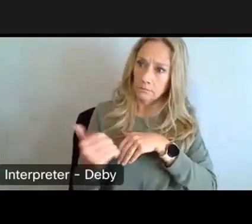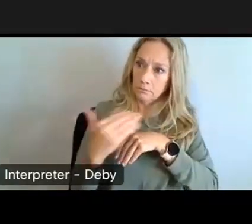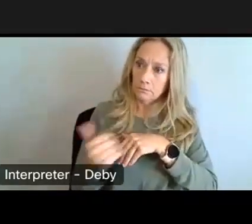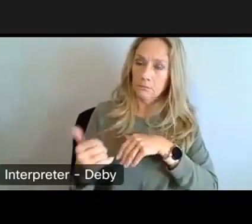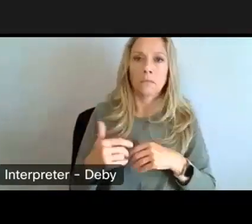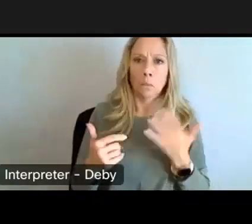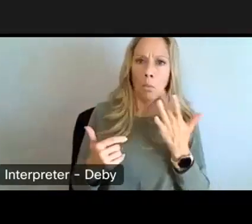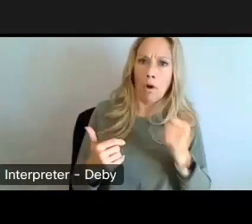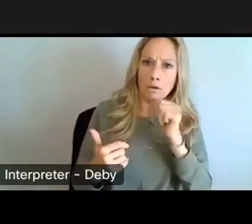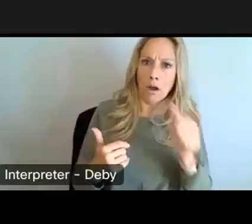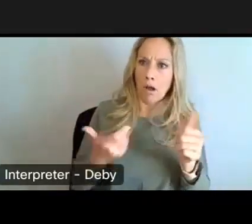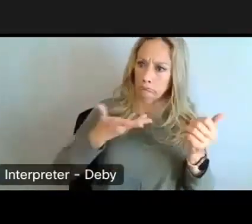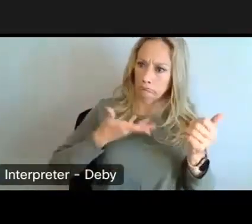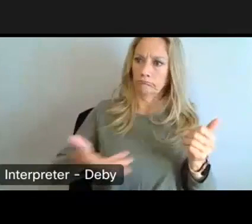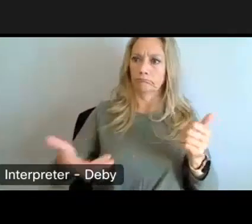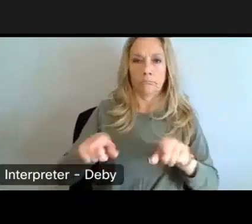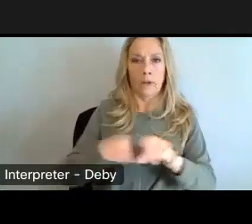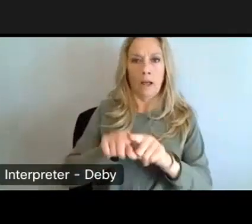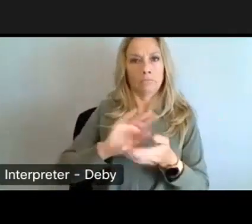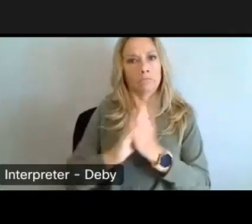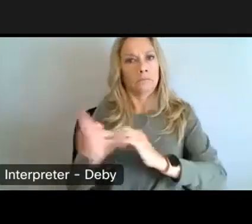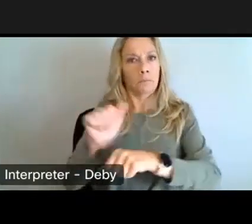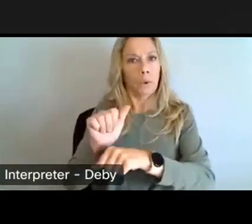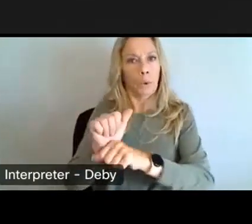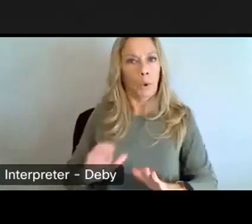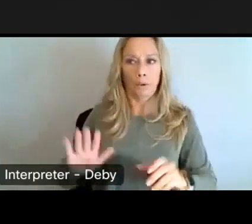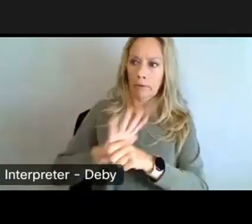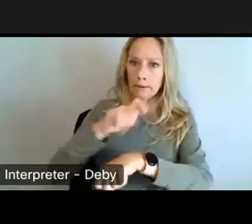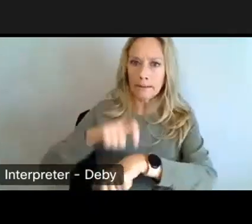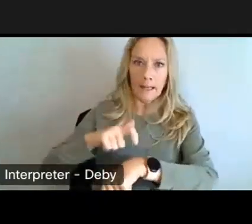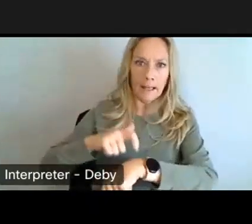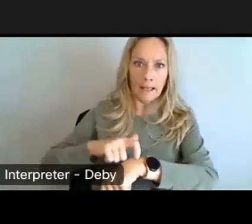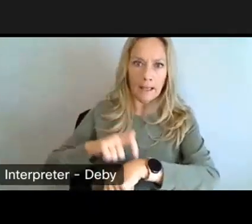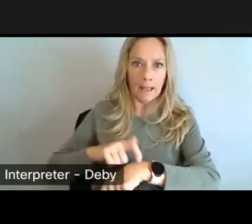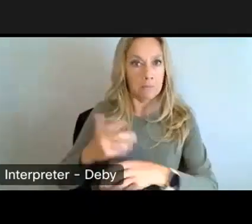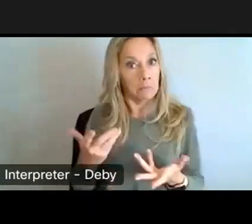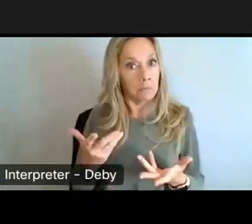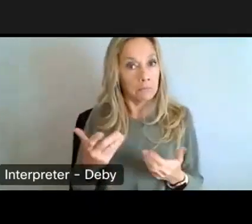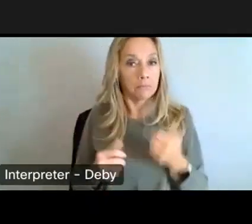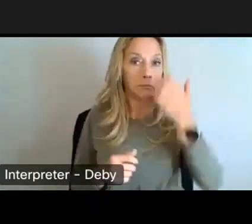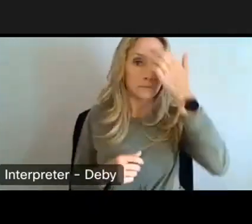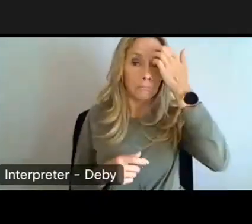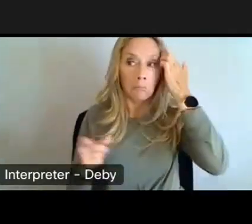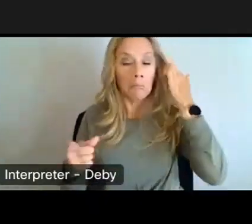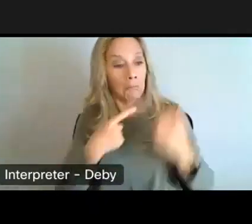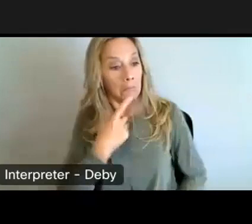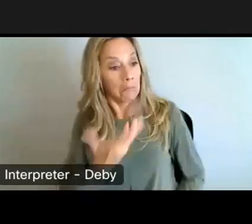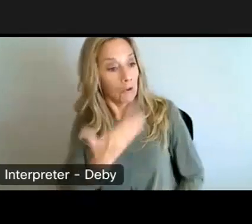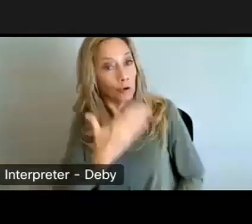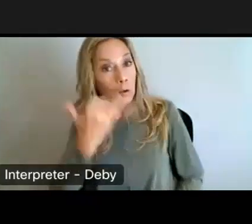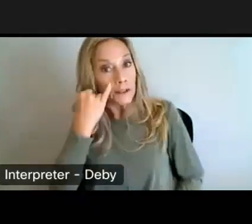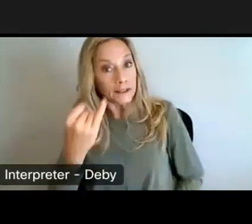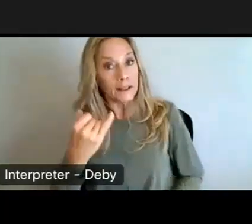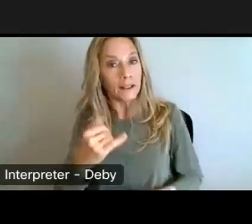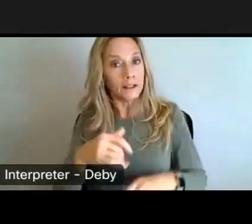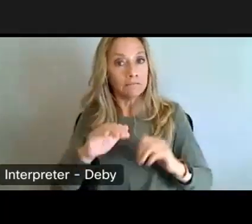don't we just bring me on as an employee and I work for you guys full time?" And and they loved the idea, and that's kind of how